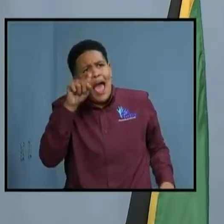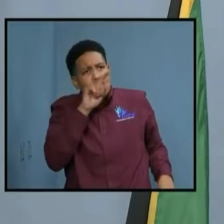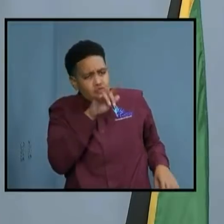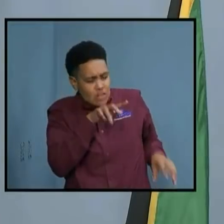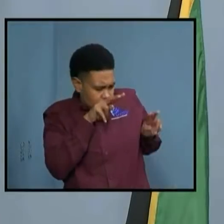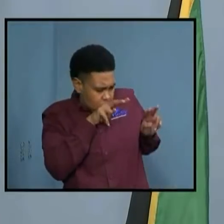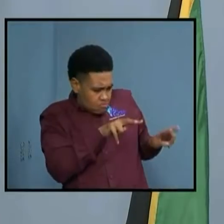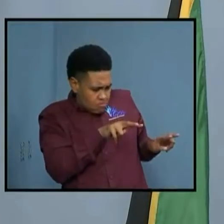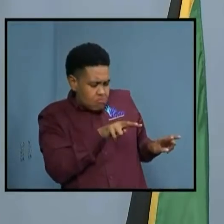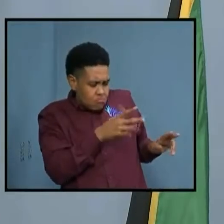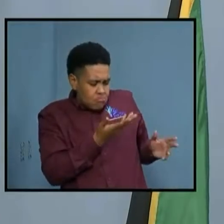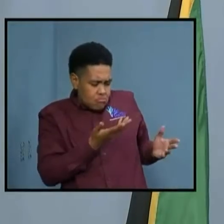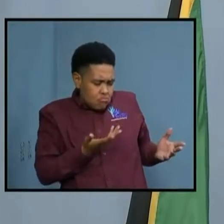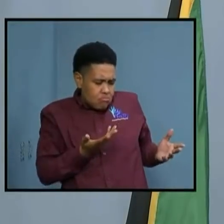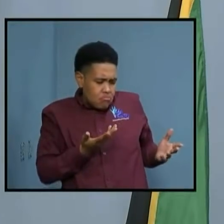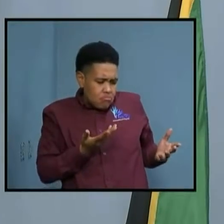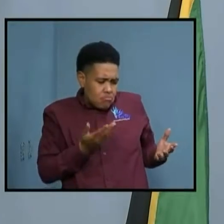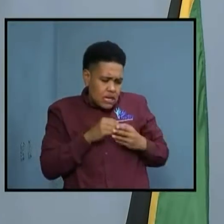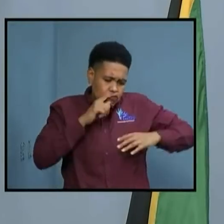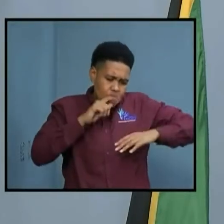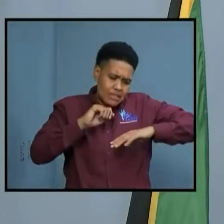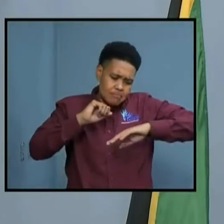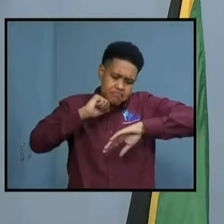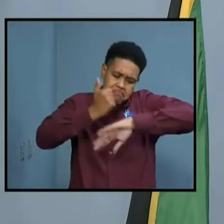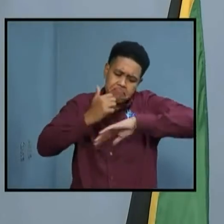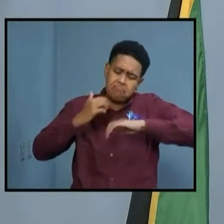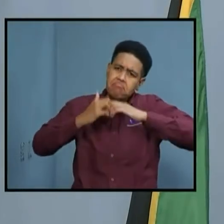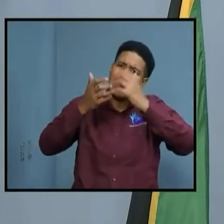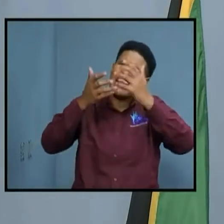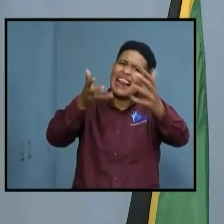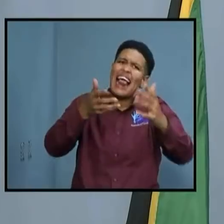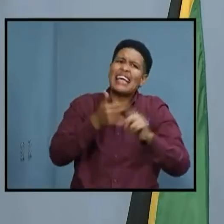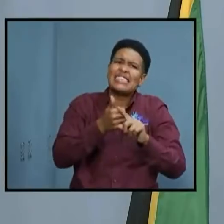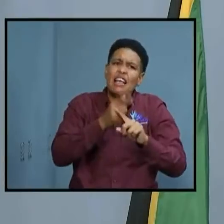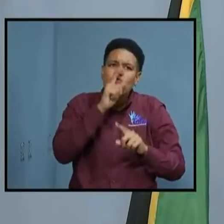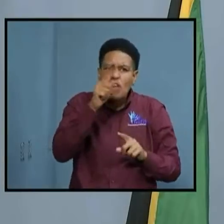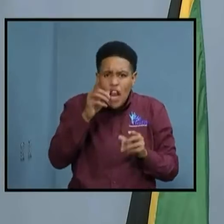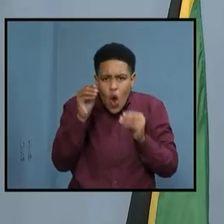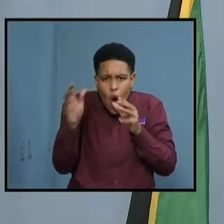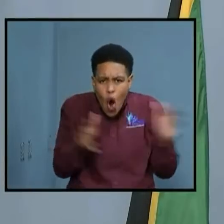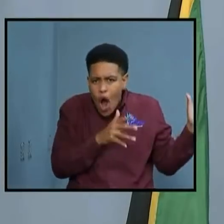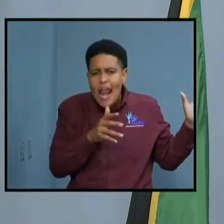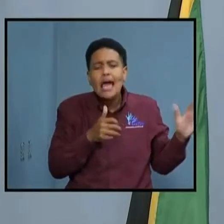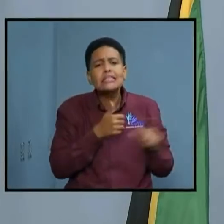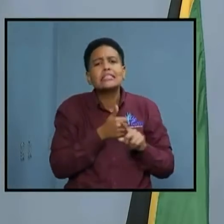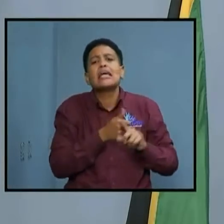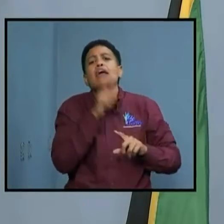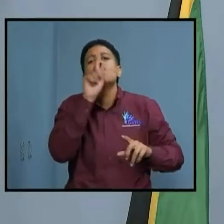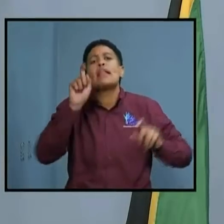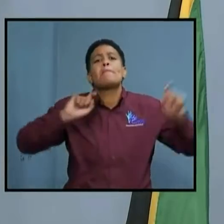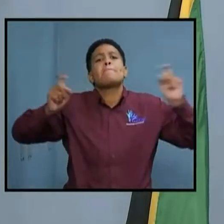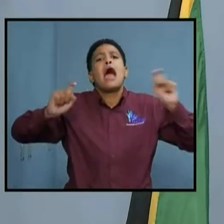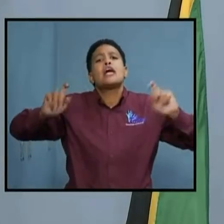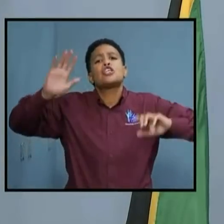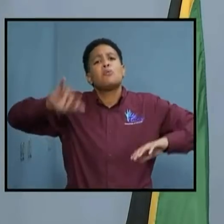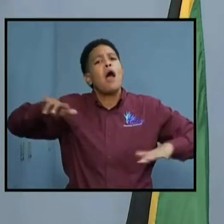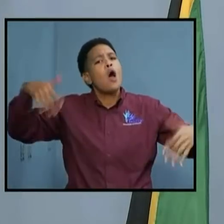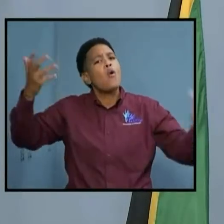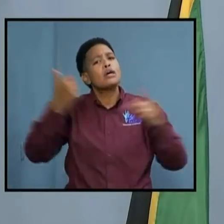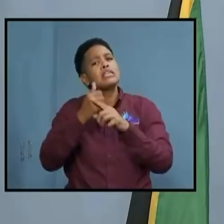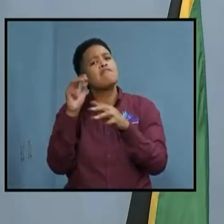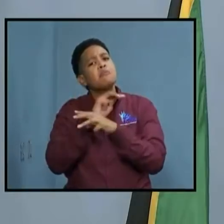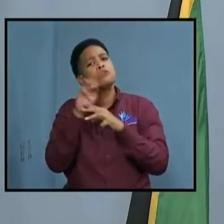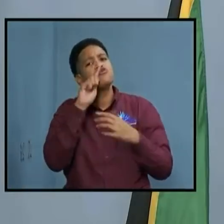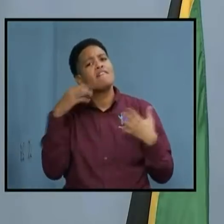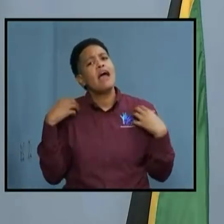place in a setting that is organized and that is managed by the Ministry of